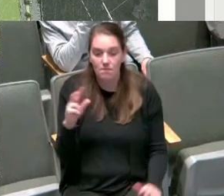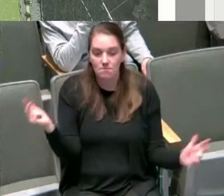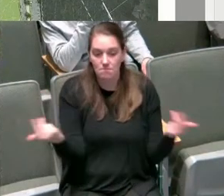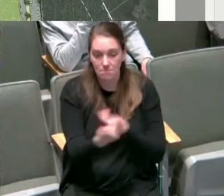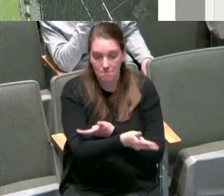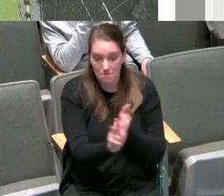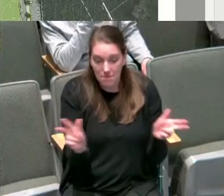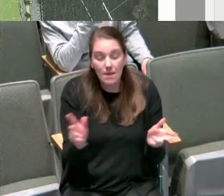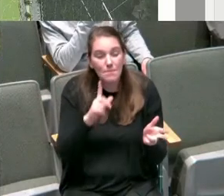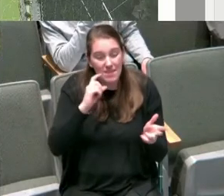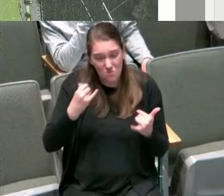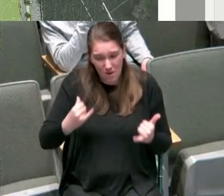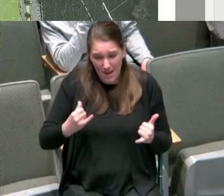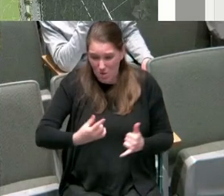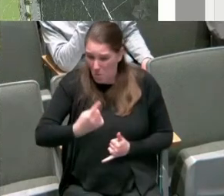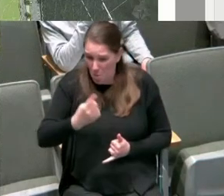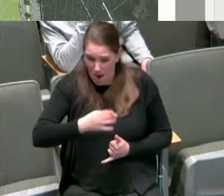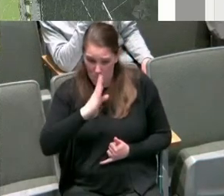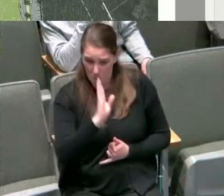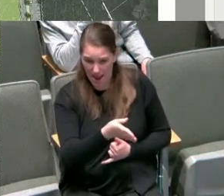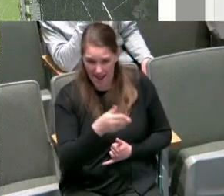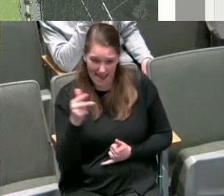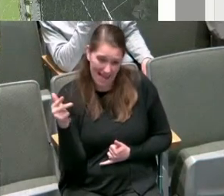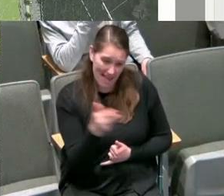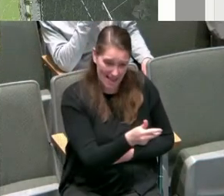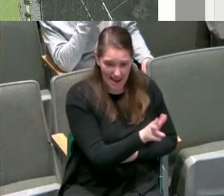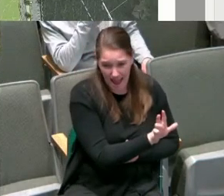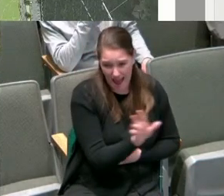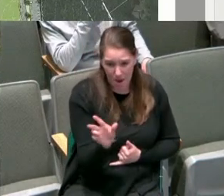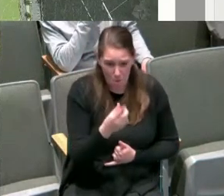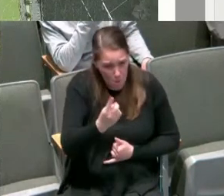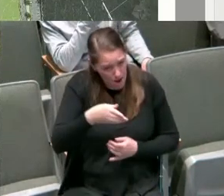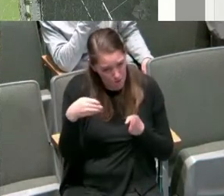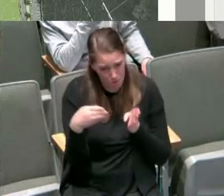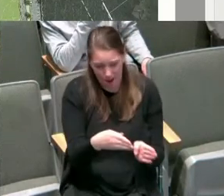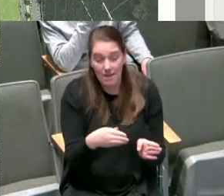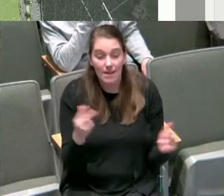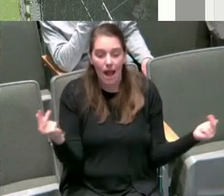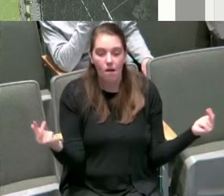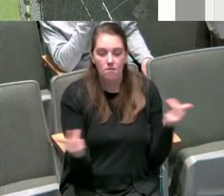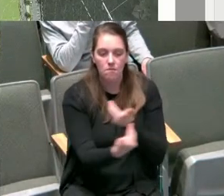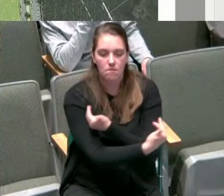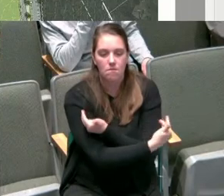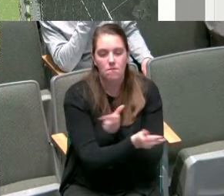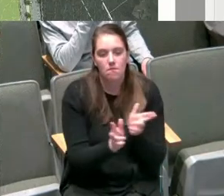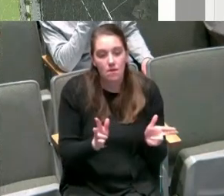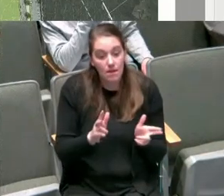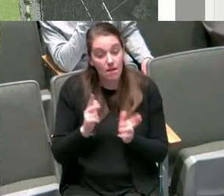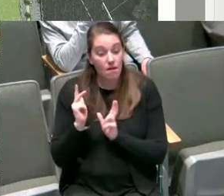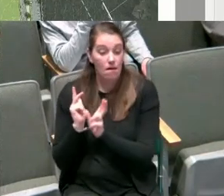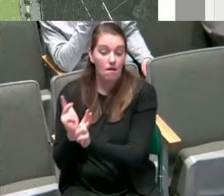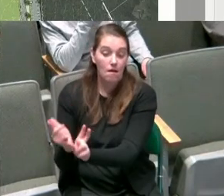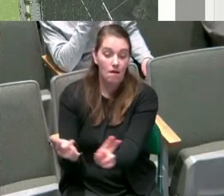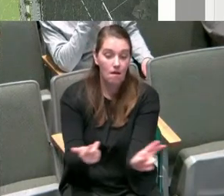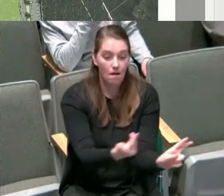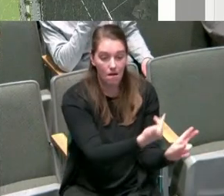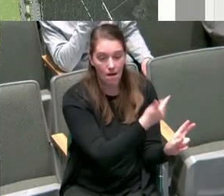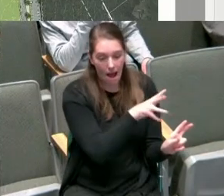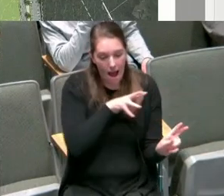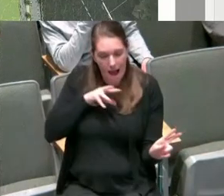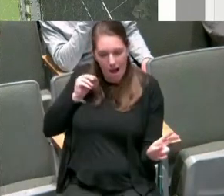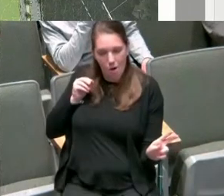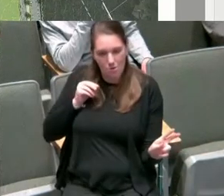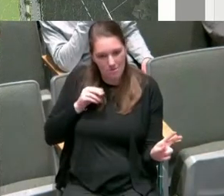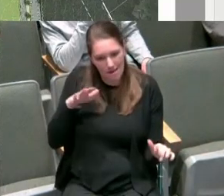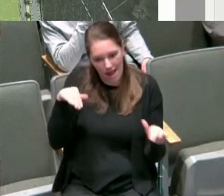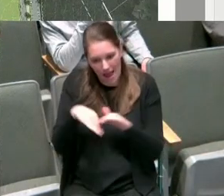out of the marathon school for normal traffic this would have its own driveway so you could have cars flowing in one driveway and out the